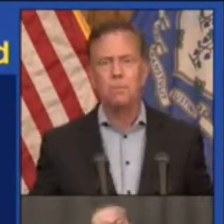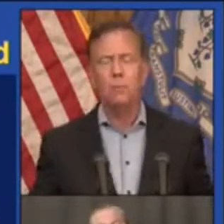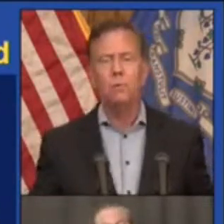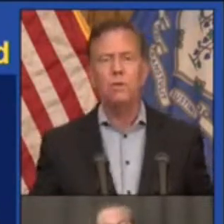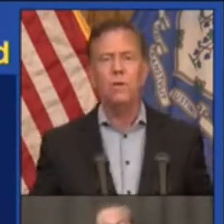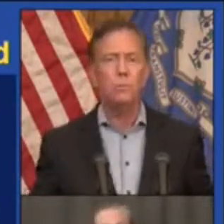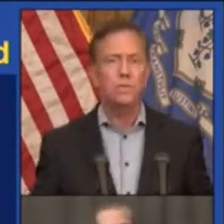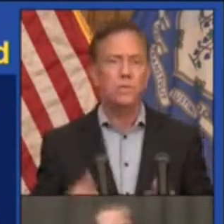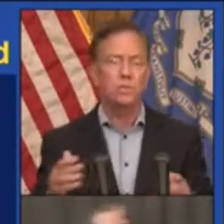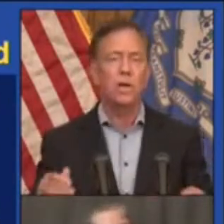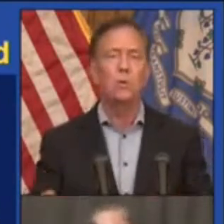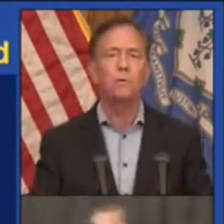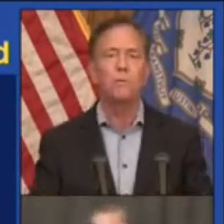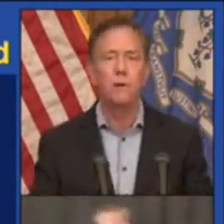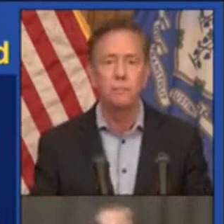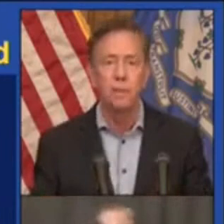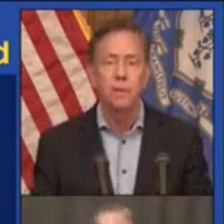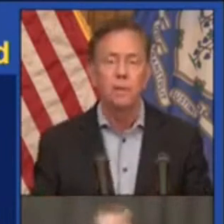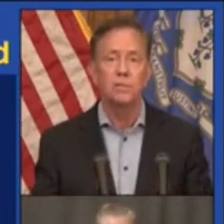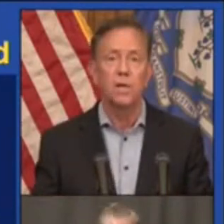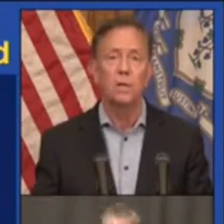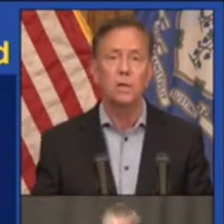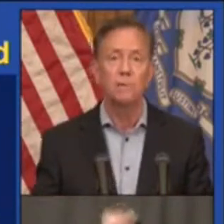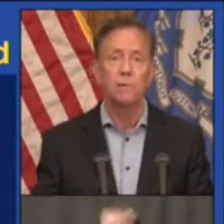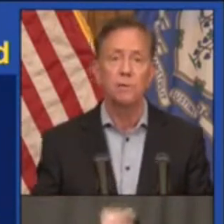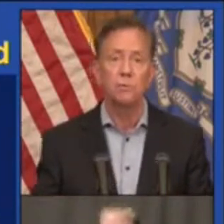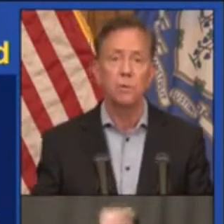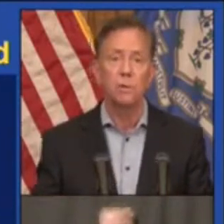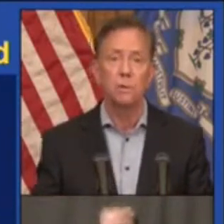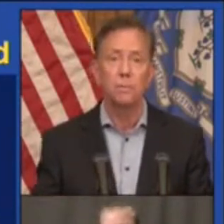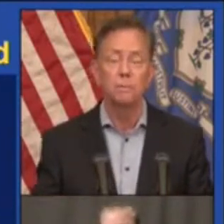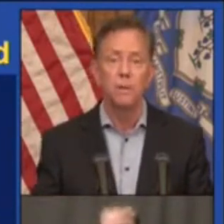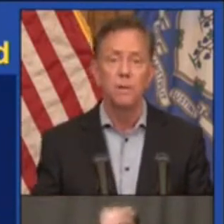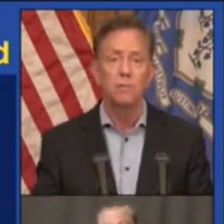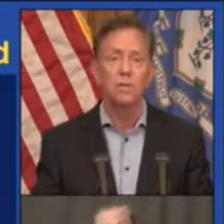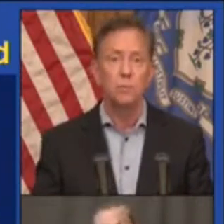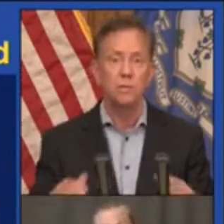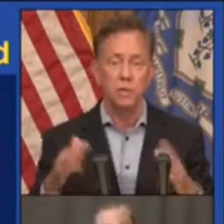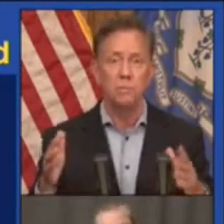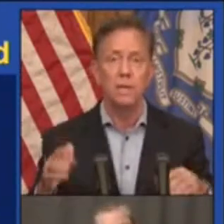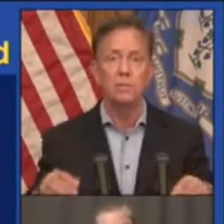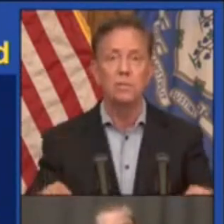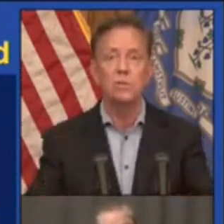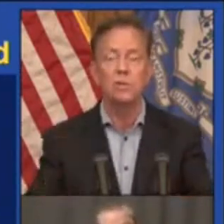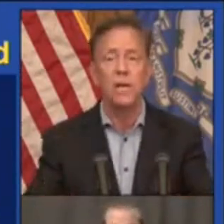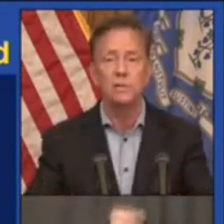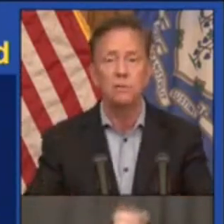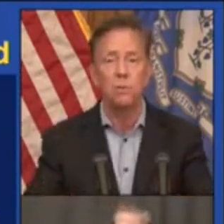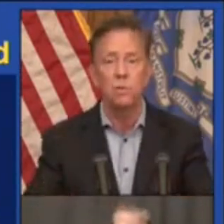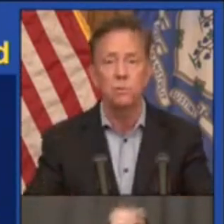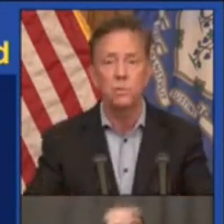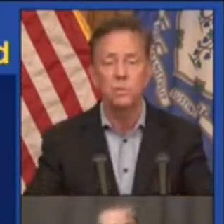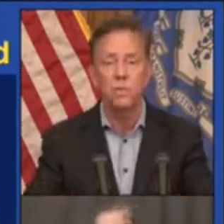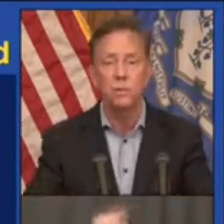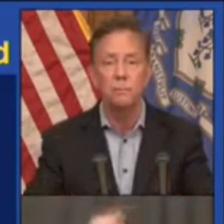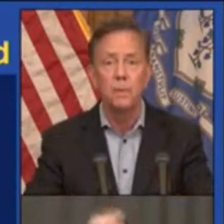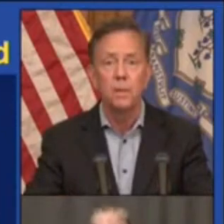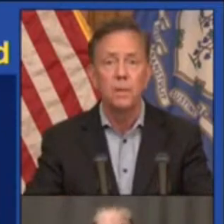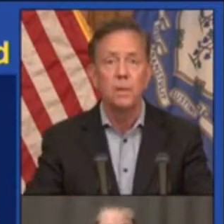I will tell you that we just got off the teleconference with Vice President Pence's task force, which